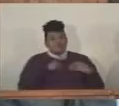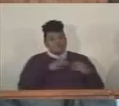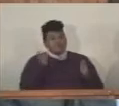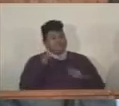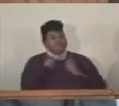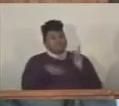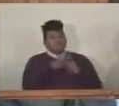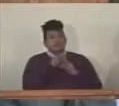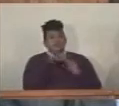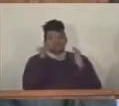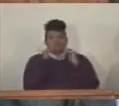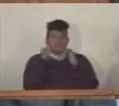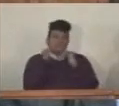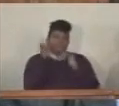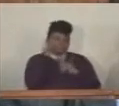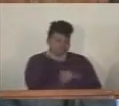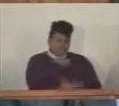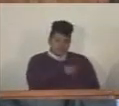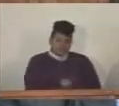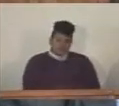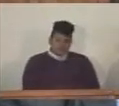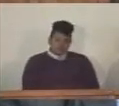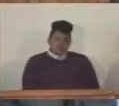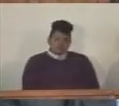on, and that